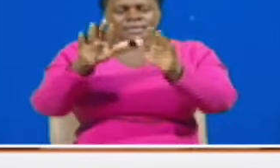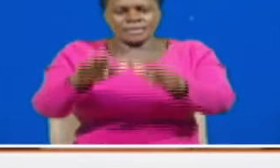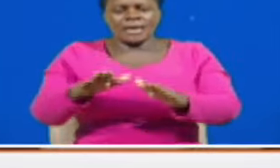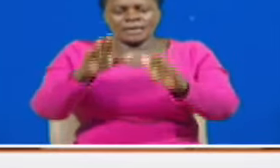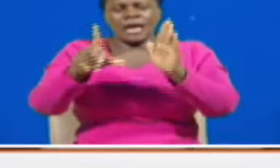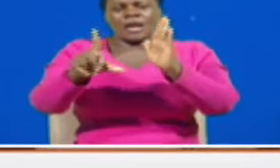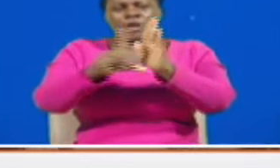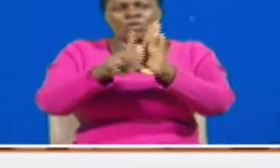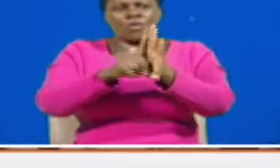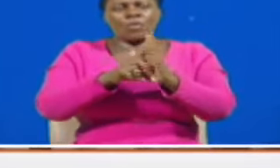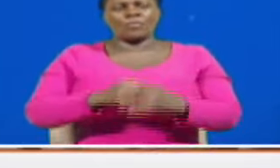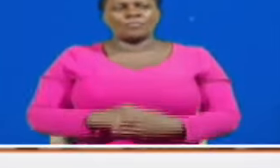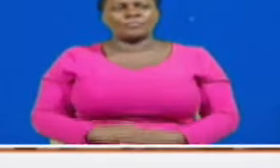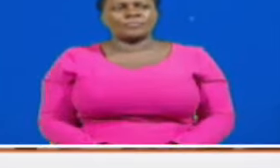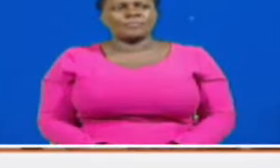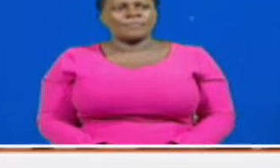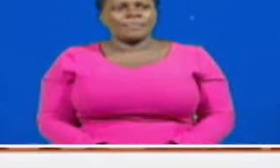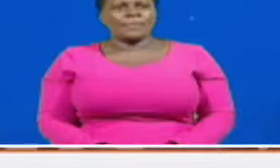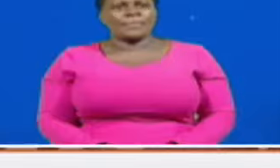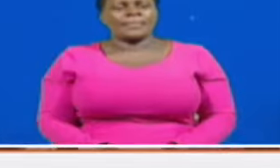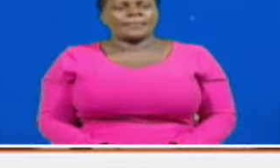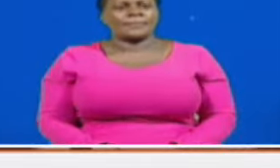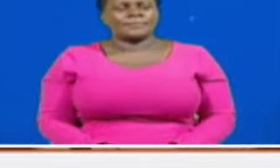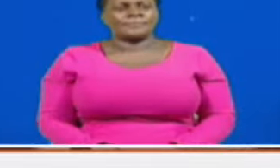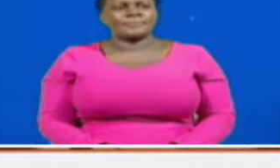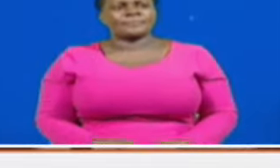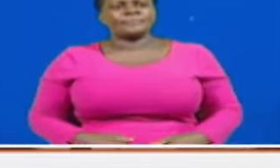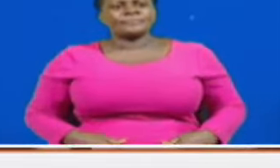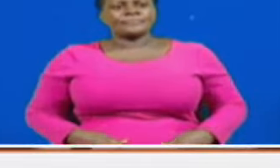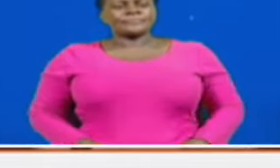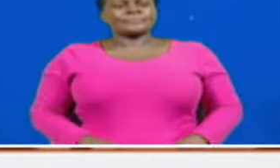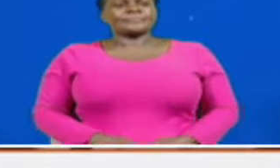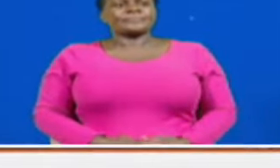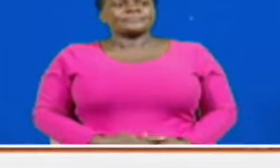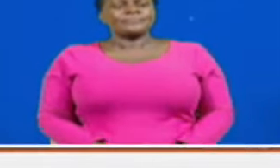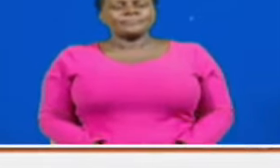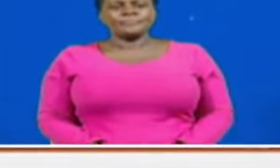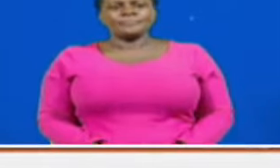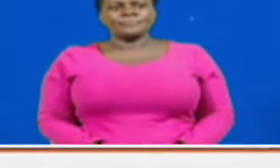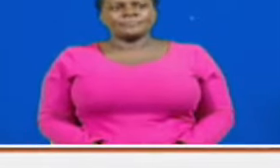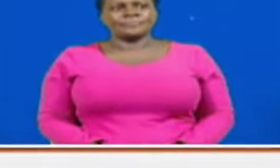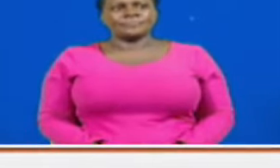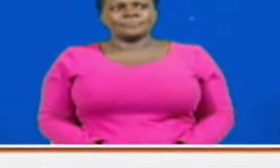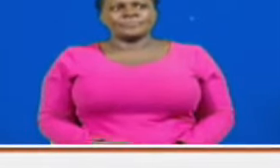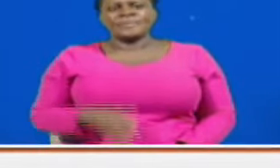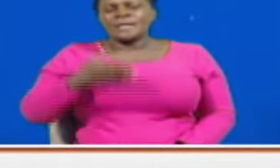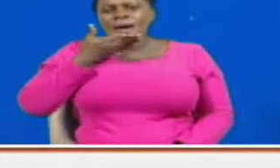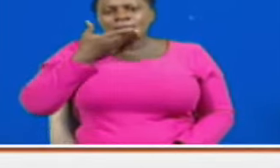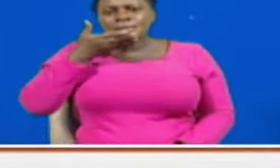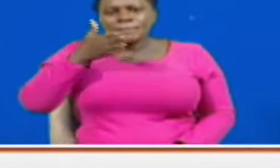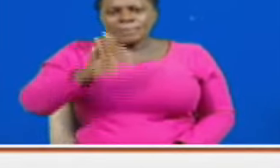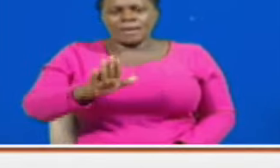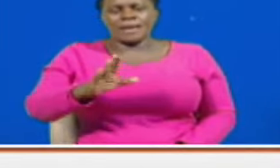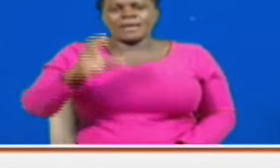za barabara. Ken Gachohi, KTN News. And in response to the rising cases of road accidents,